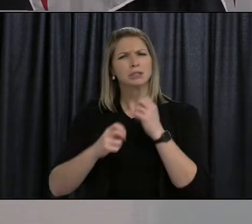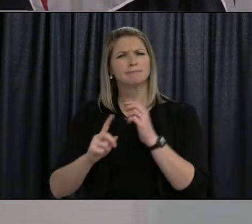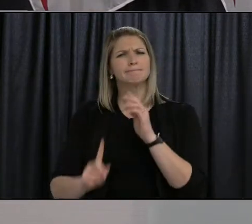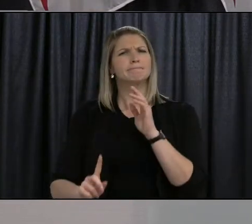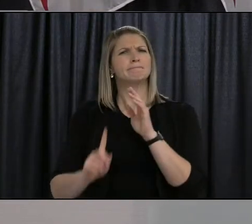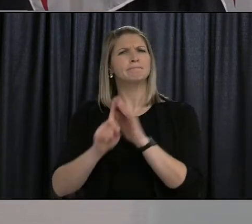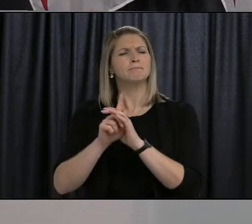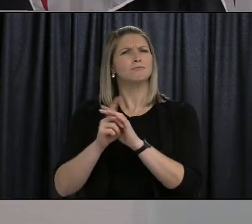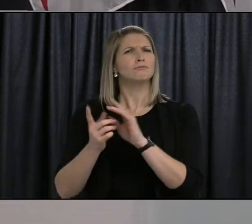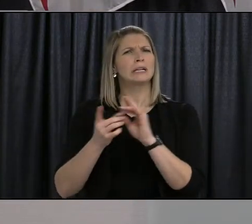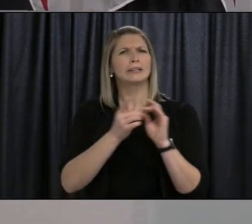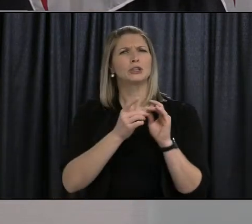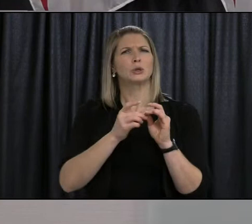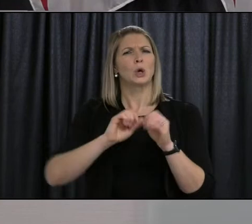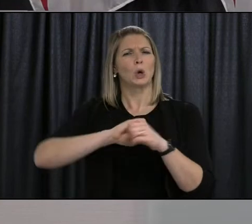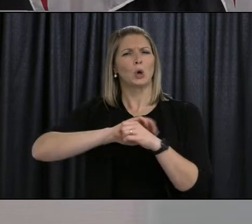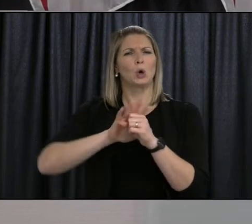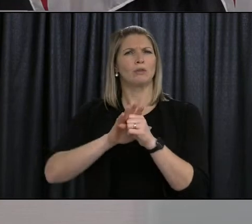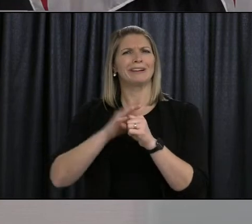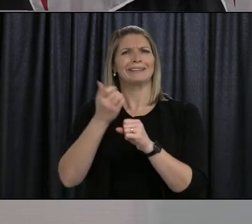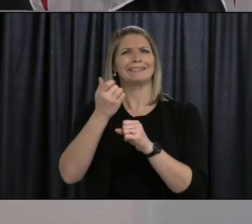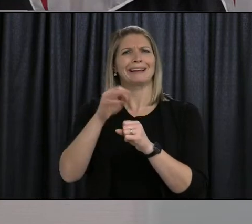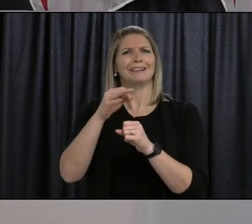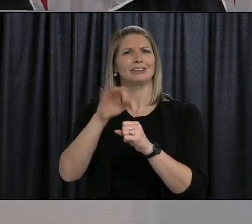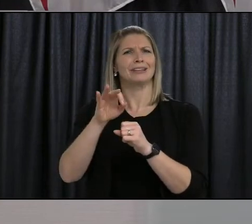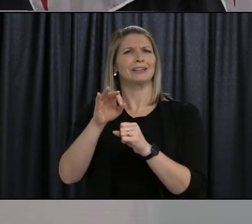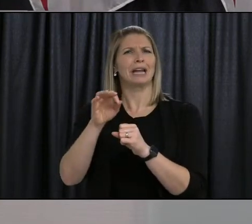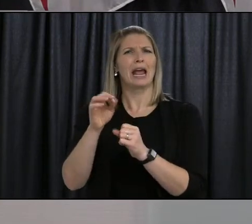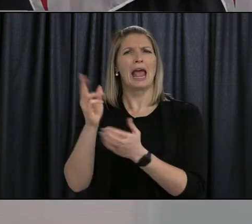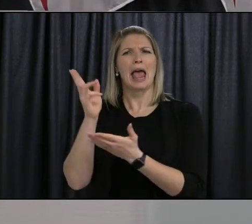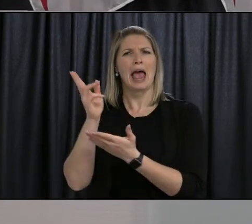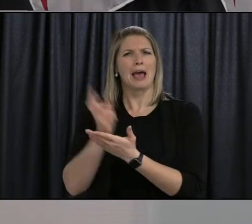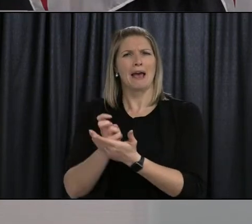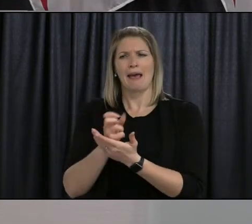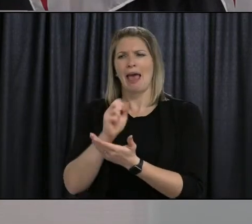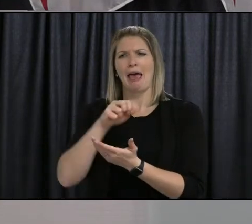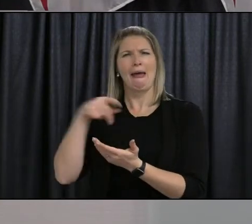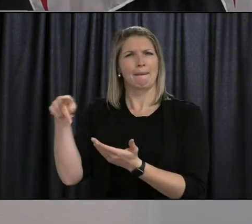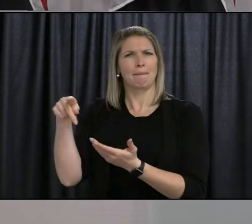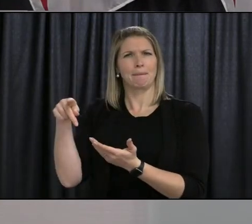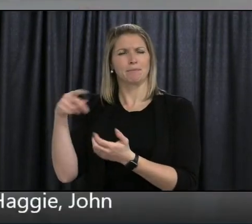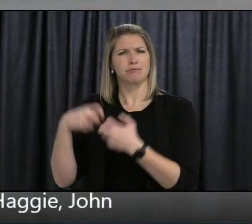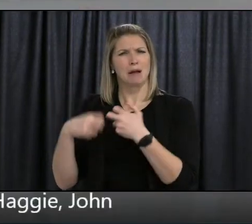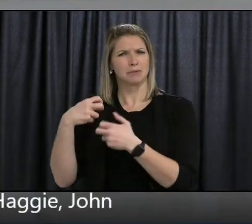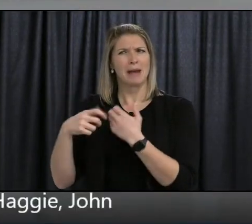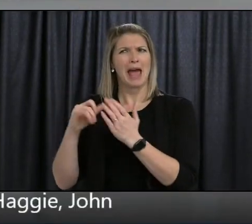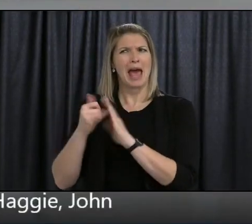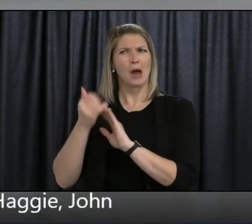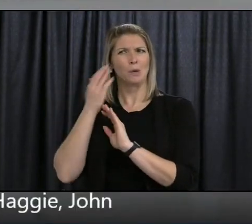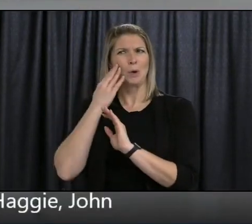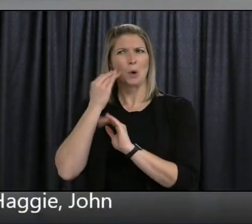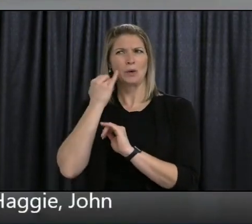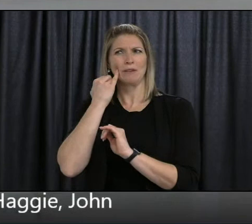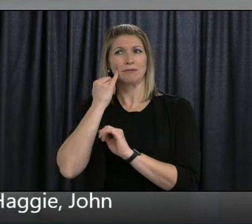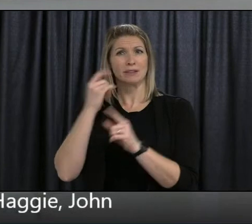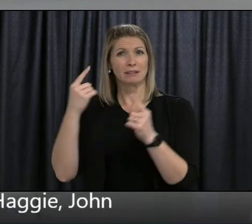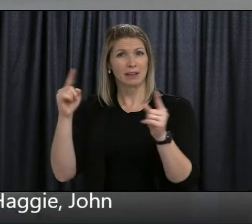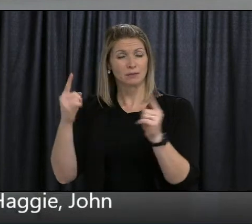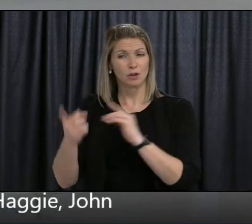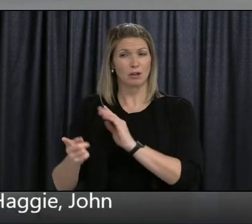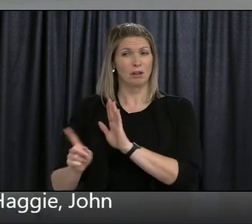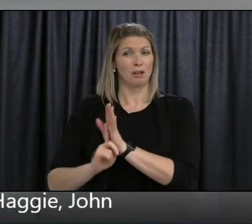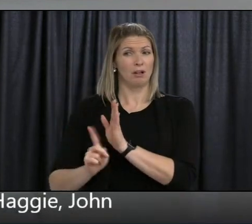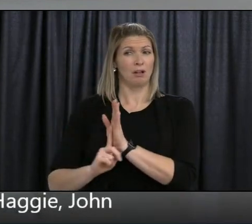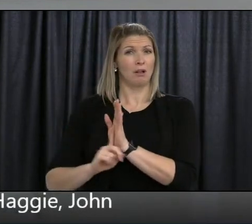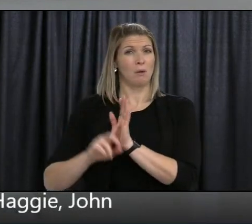they've been exposed in a timely manner. How do you know if the app you've downloaded is working? That's a very good question. In